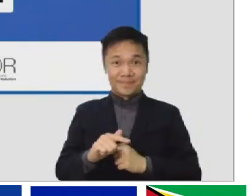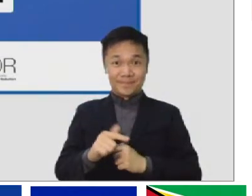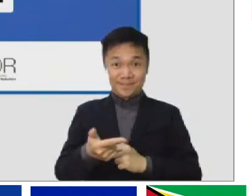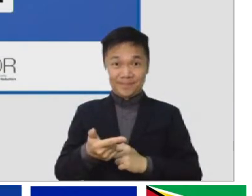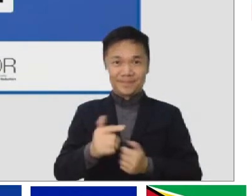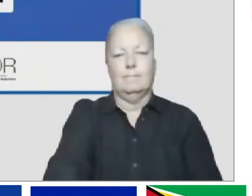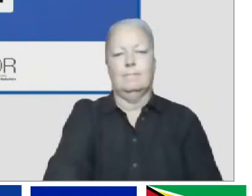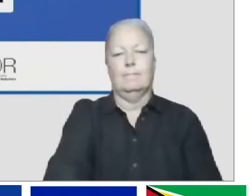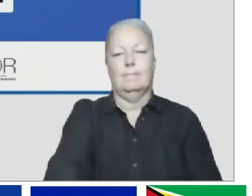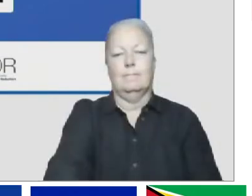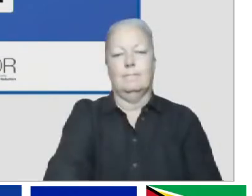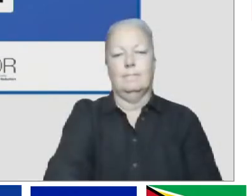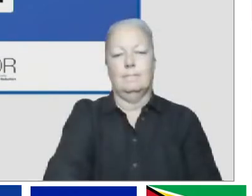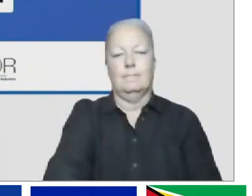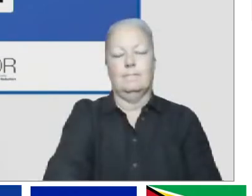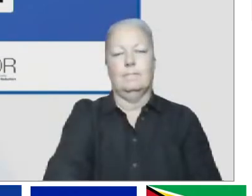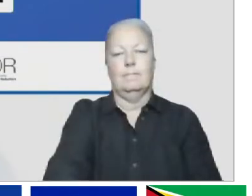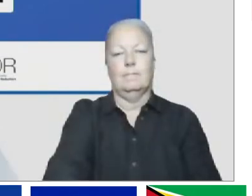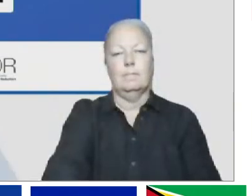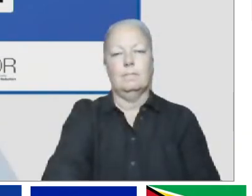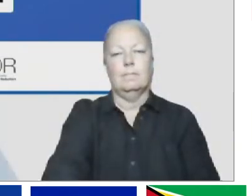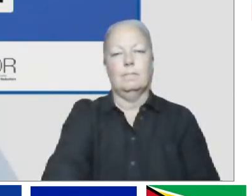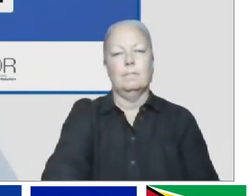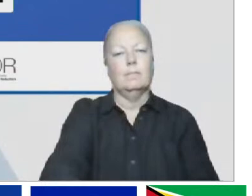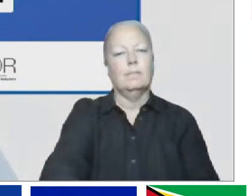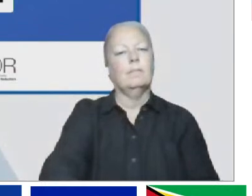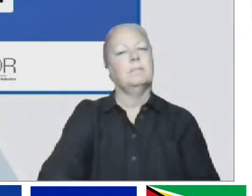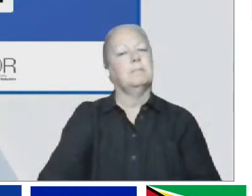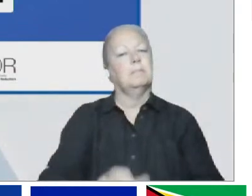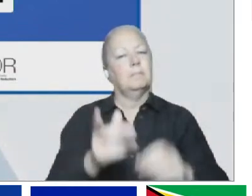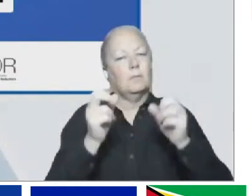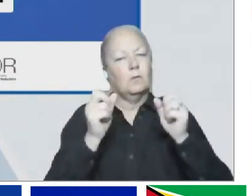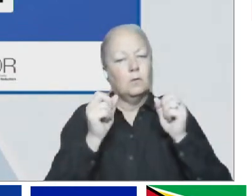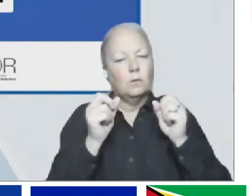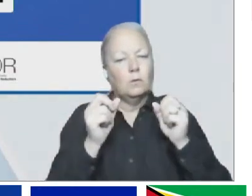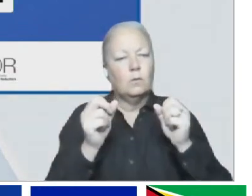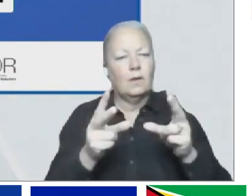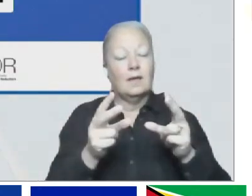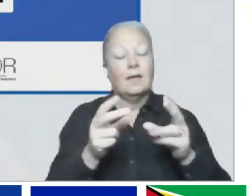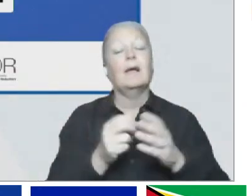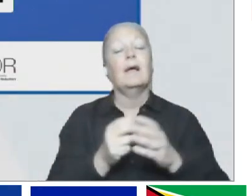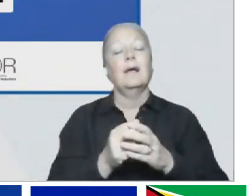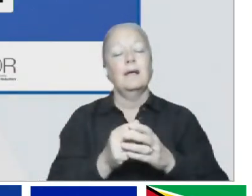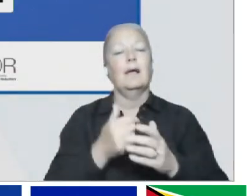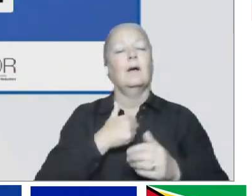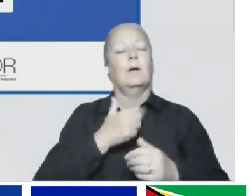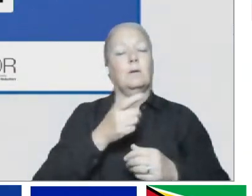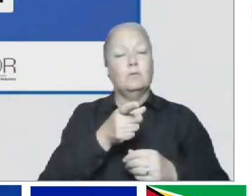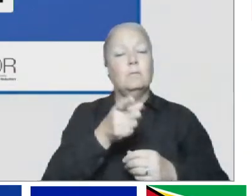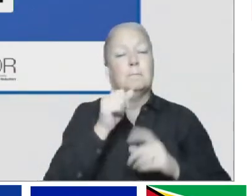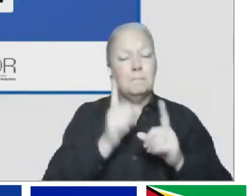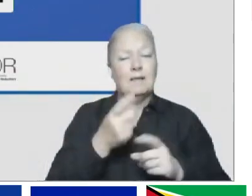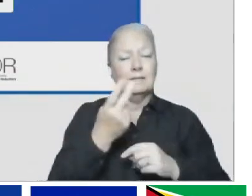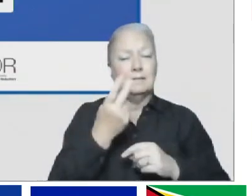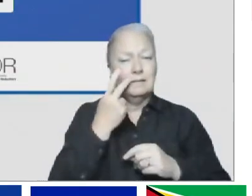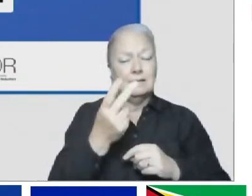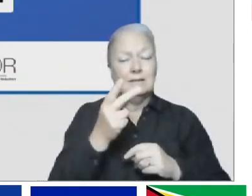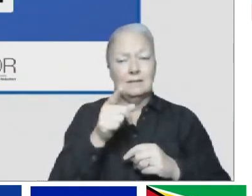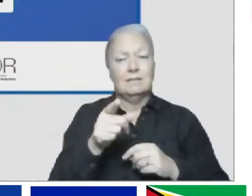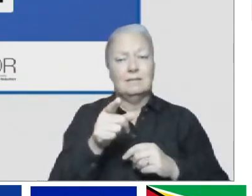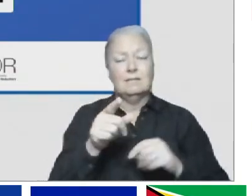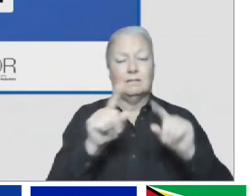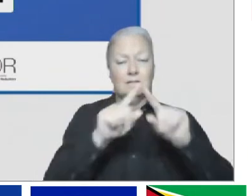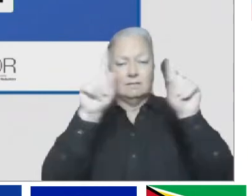Sure, Alan, of course. Please, you have to go to slido.com, and the code